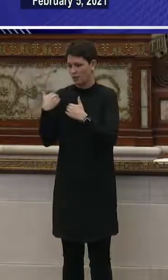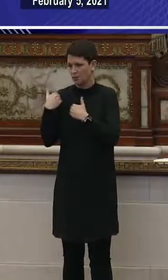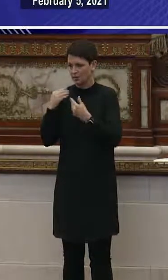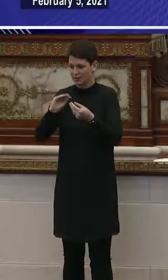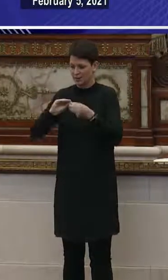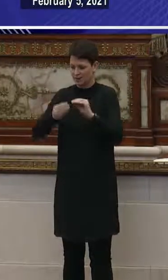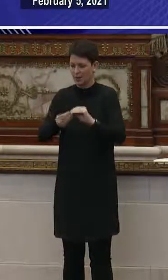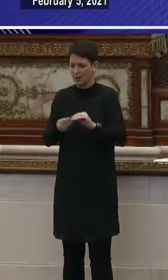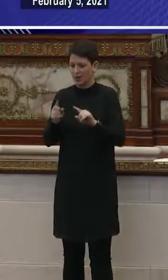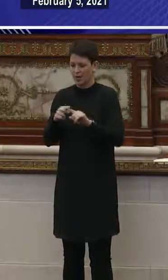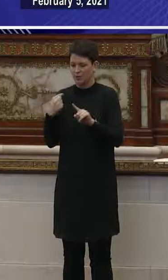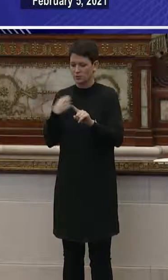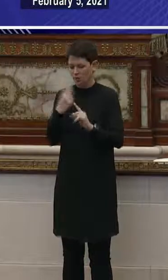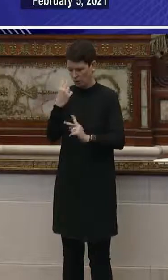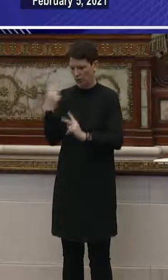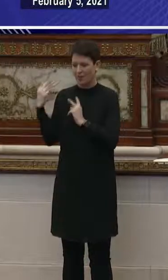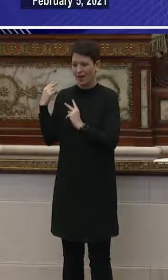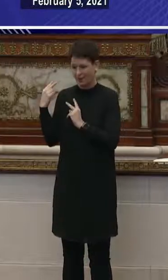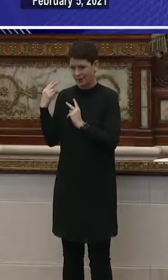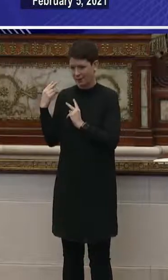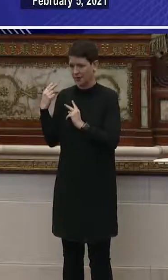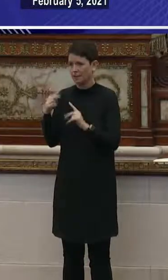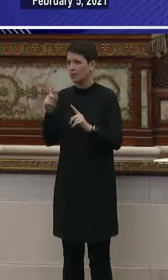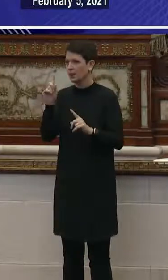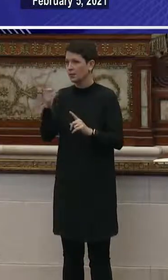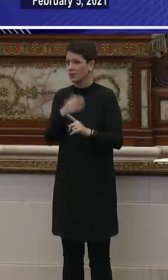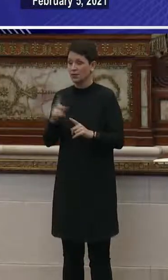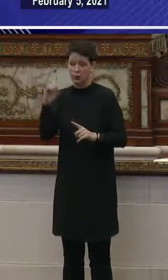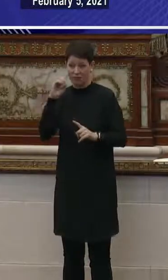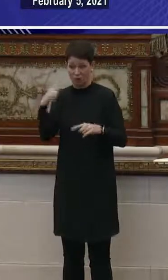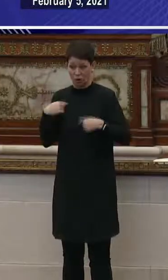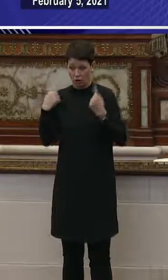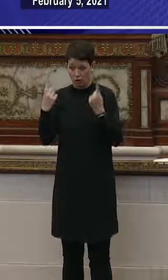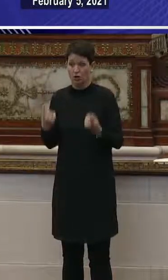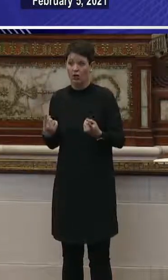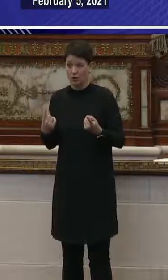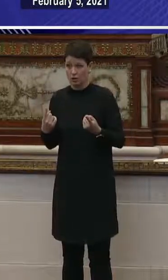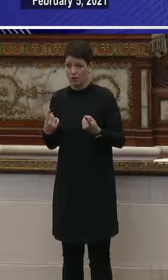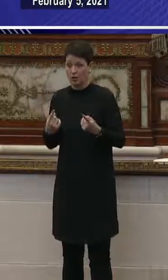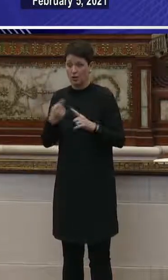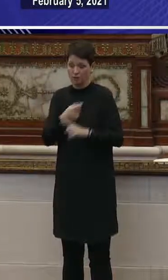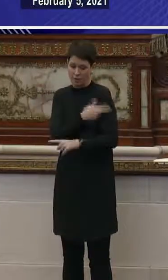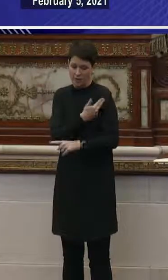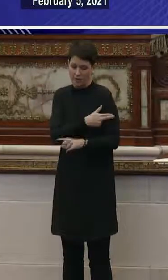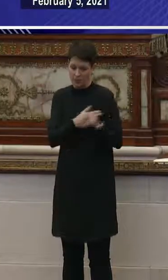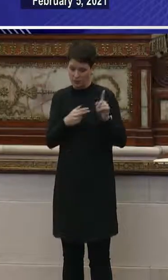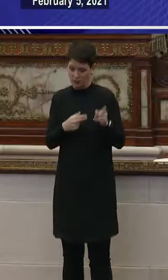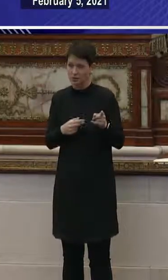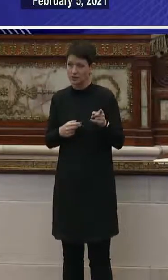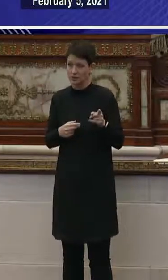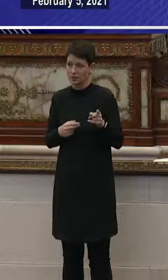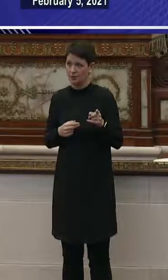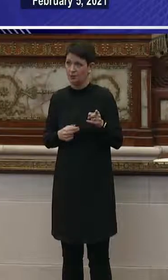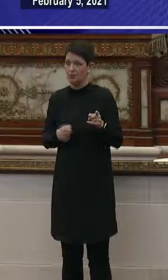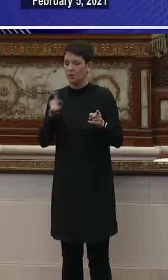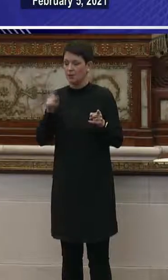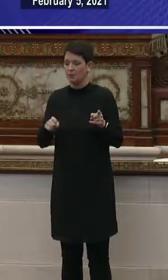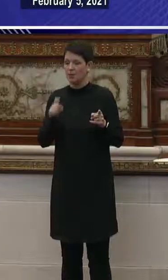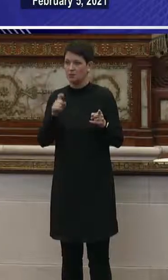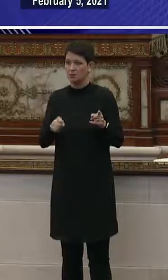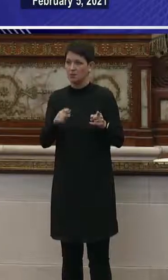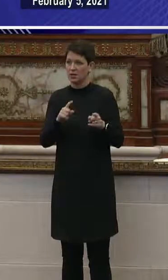metric as we look backwards. One of the things that we have heard from hospitals is that There must be